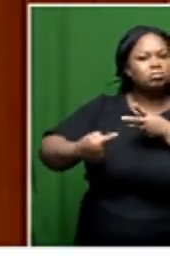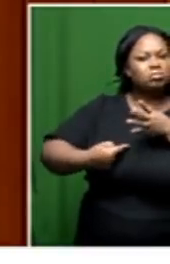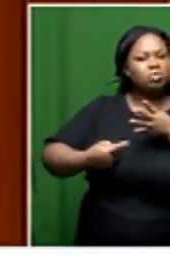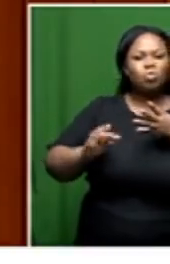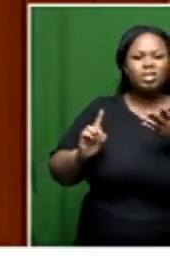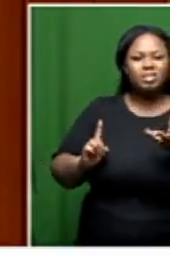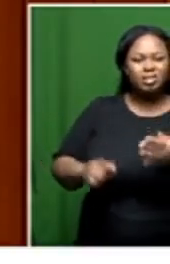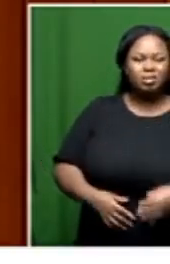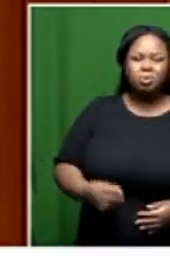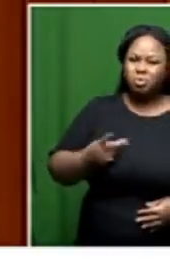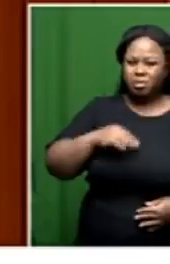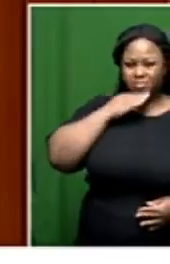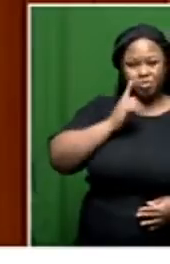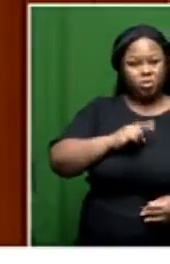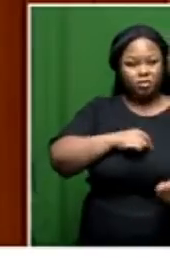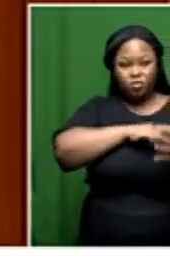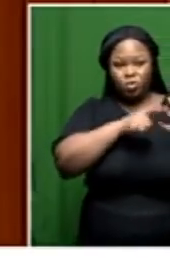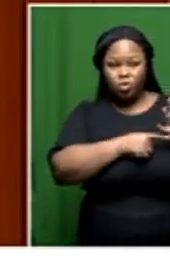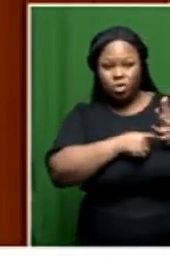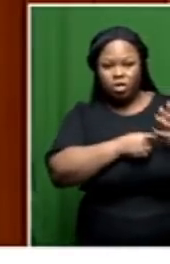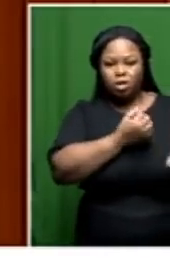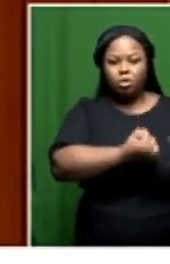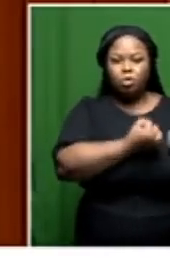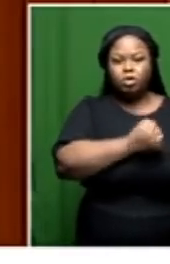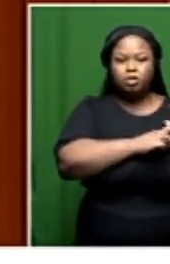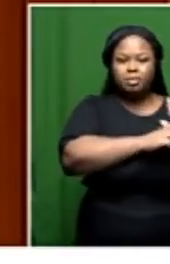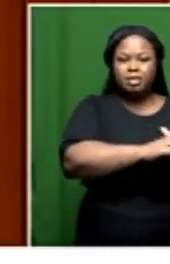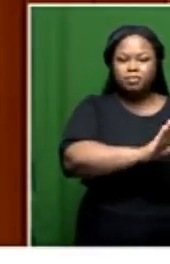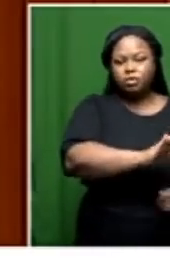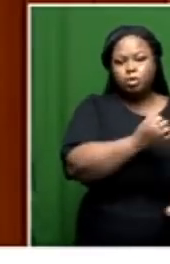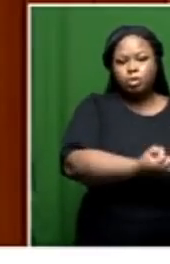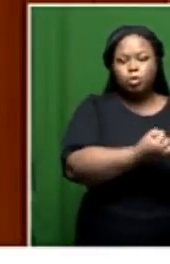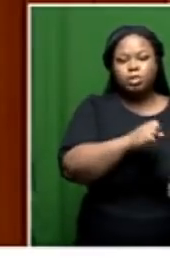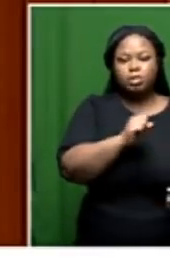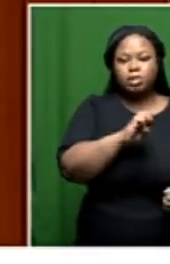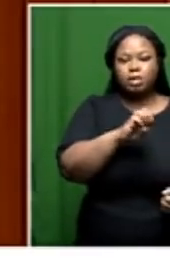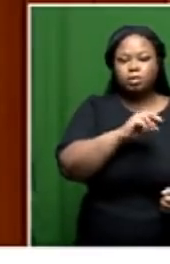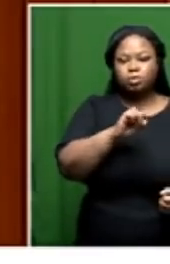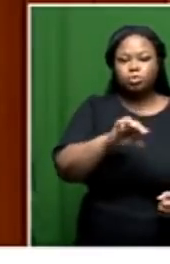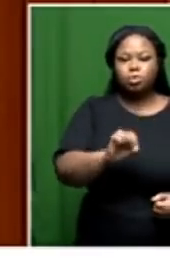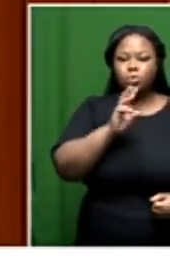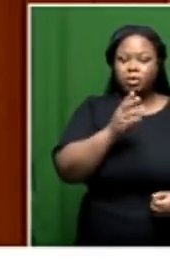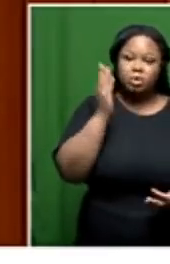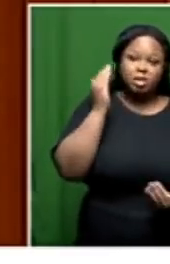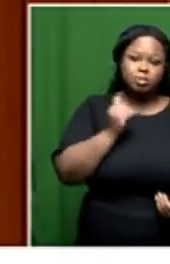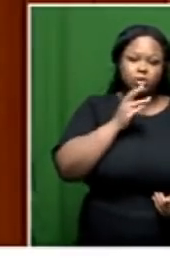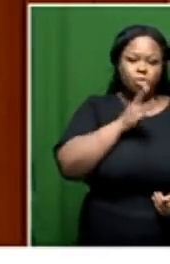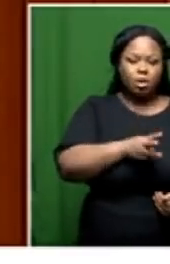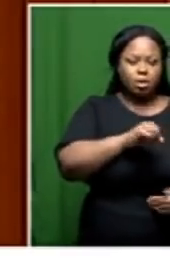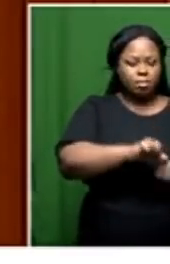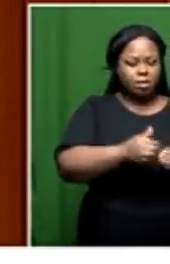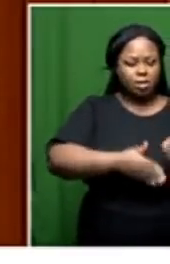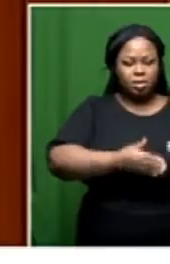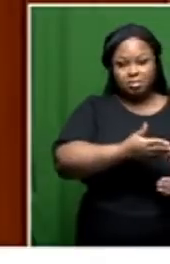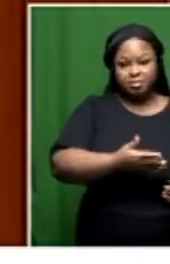he face, and what does this mean also for the Senzo Meyiwa trial, which is expected to sit again at the end of this month.